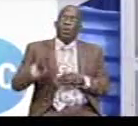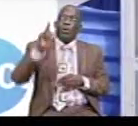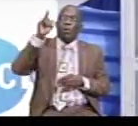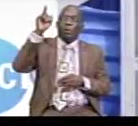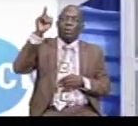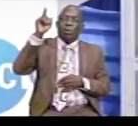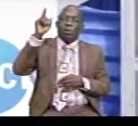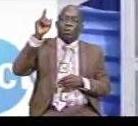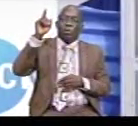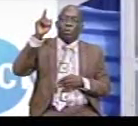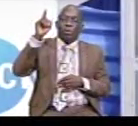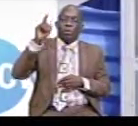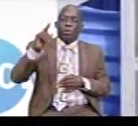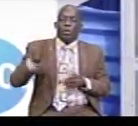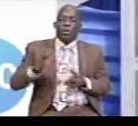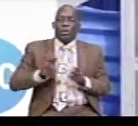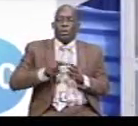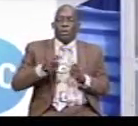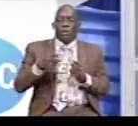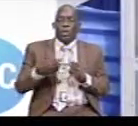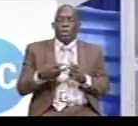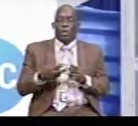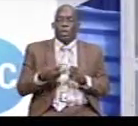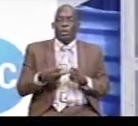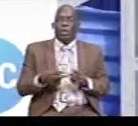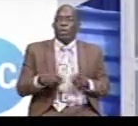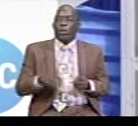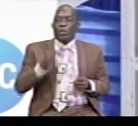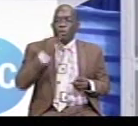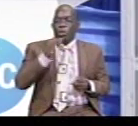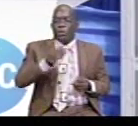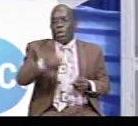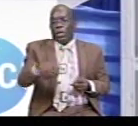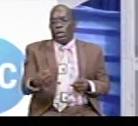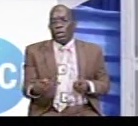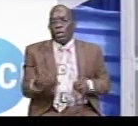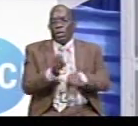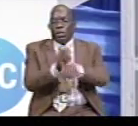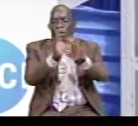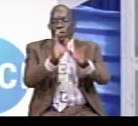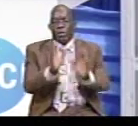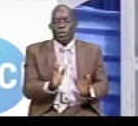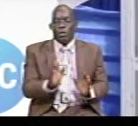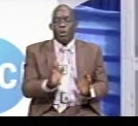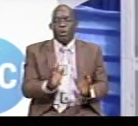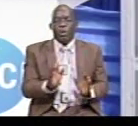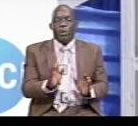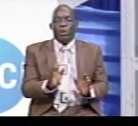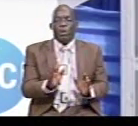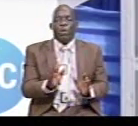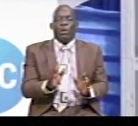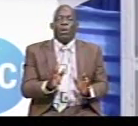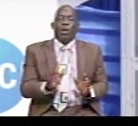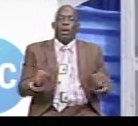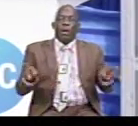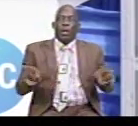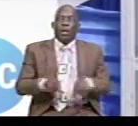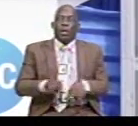in Jesus' name. We thank you because you know you are faster. We receive the answer to our prayers with thanksgiving.